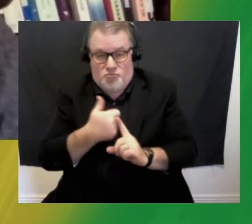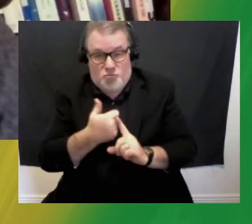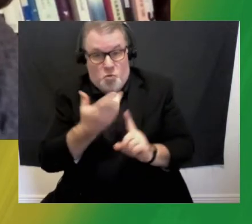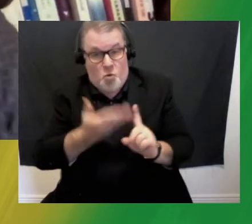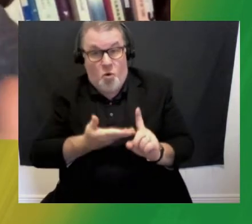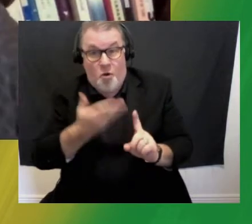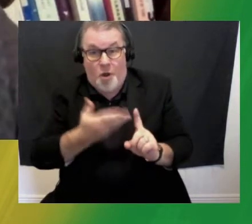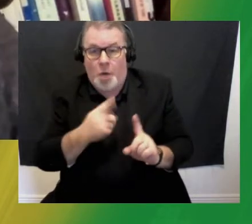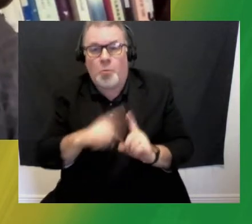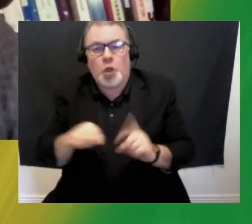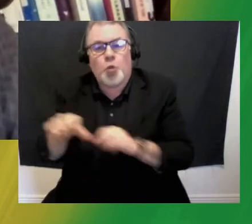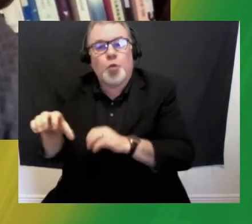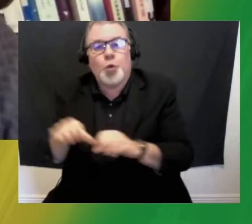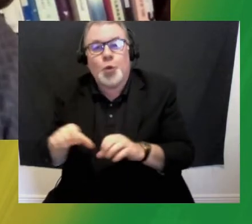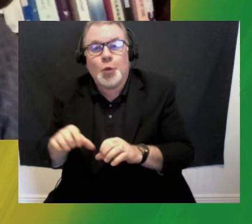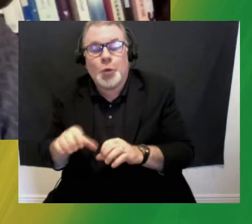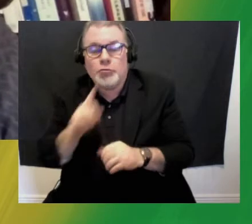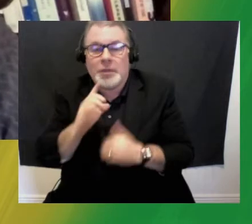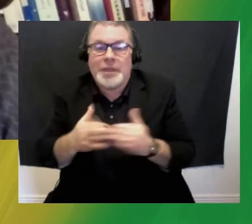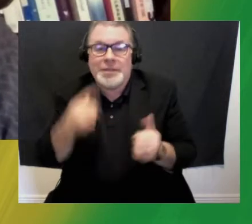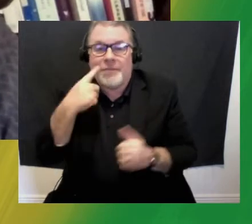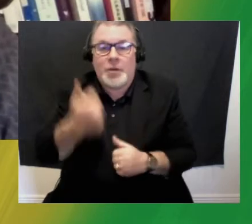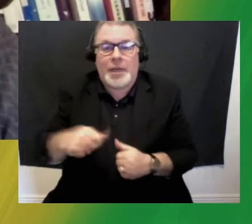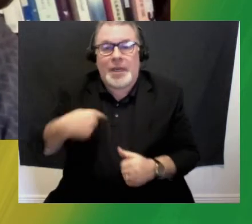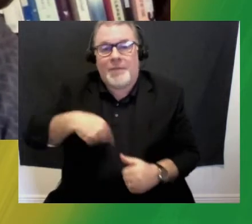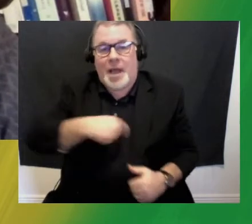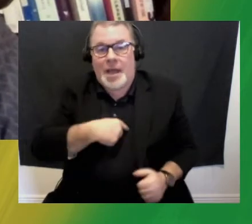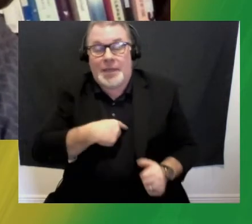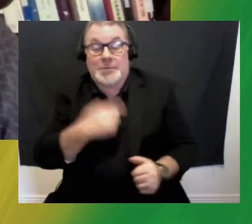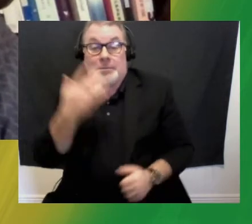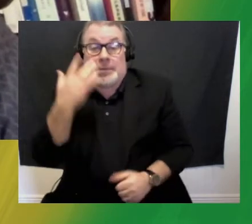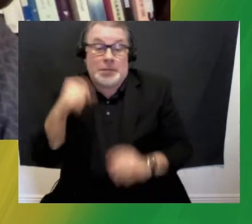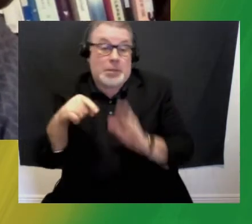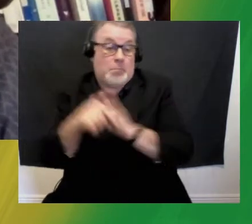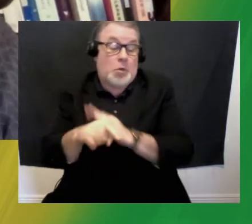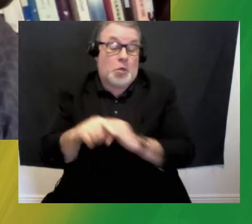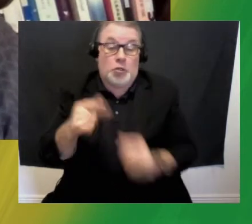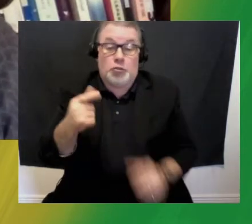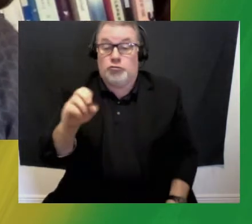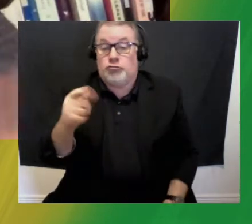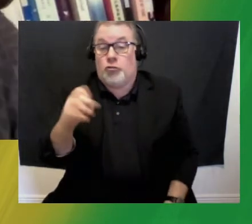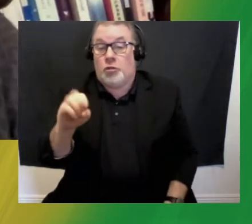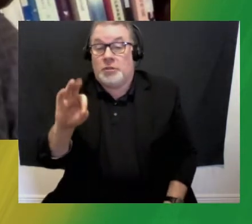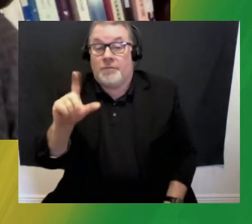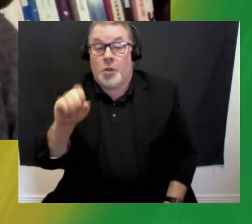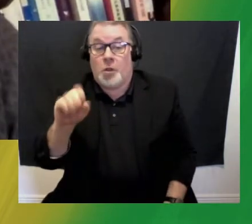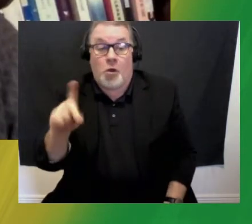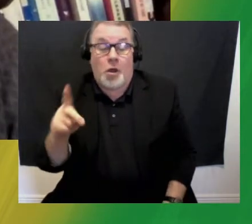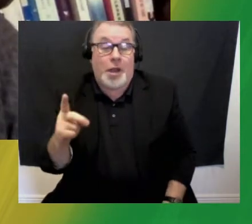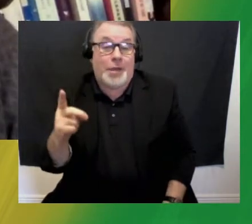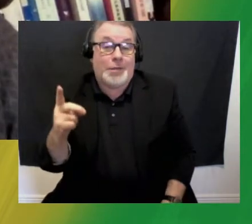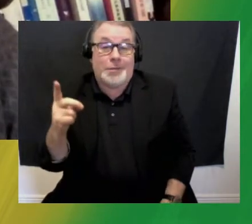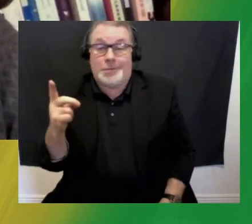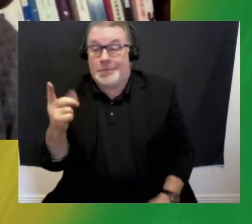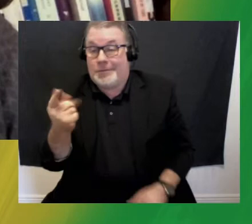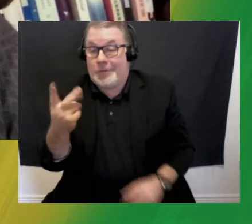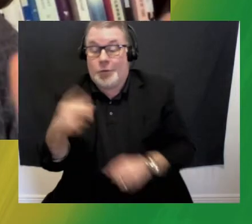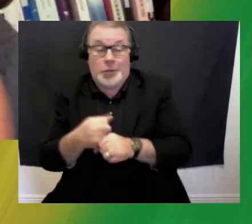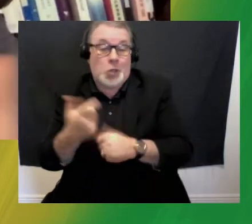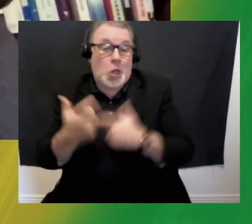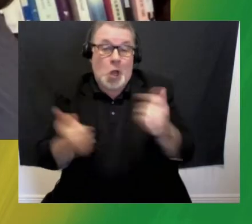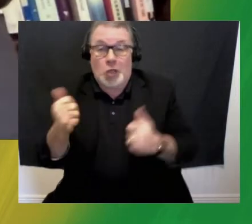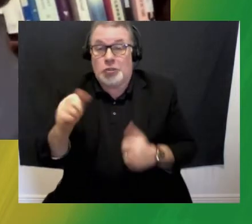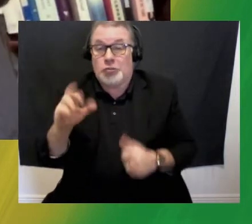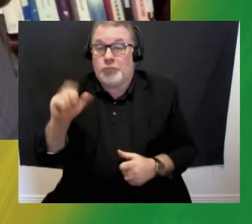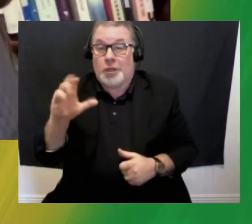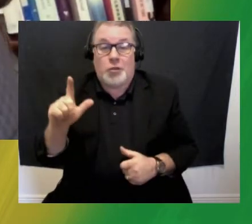Right. And so it's really easy for any of us, in the wake of the murder of George Floyd a couple of years ago, the largest racial justice uprising in American history,